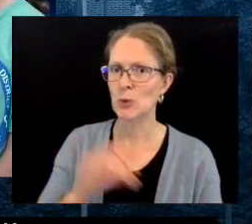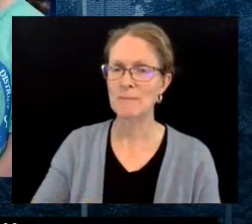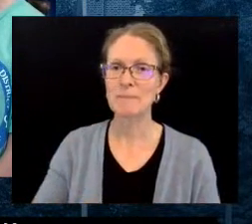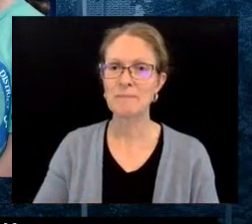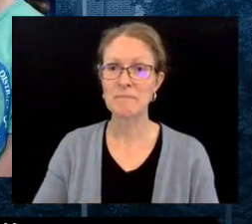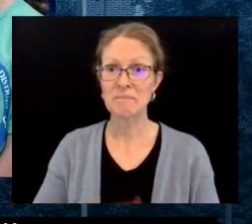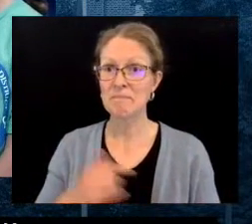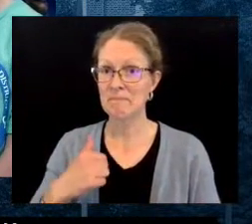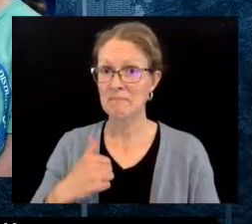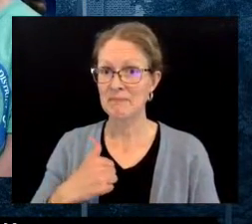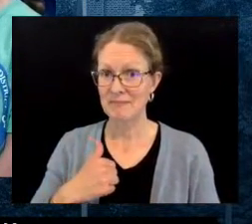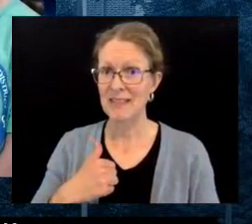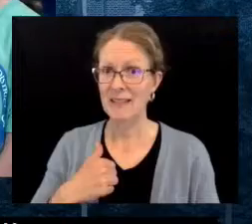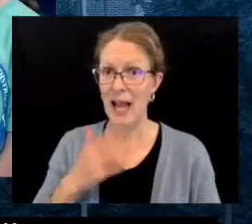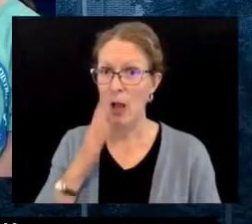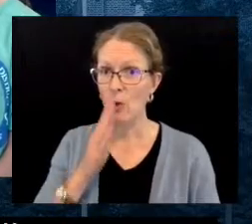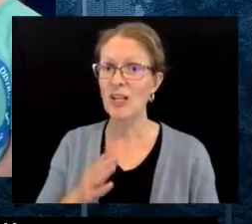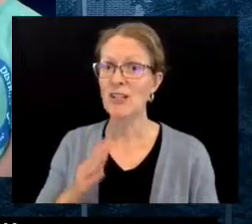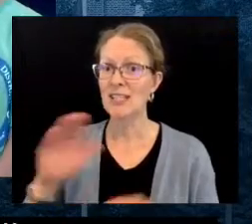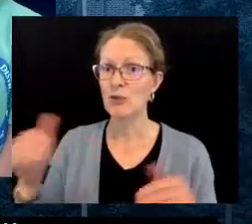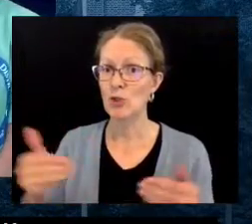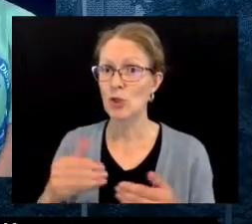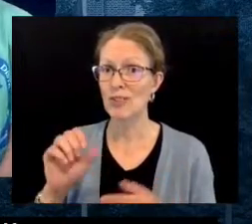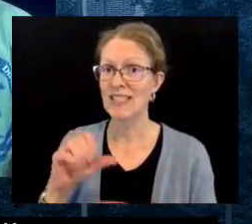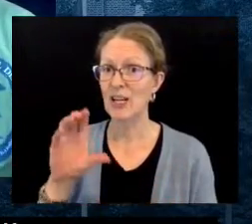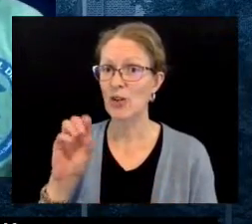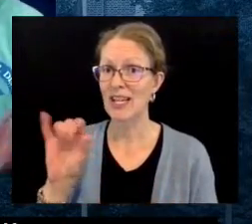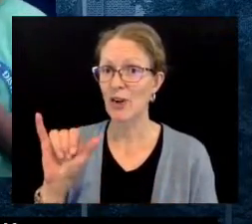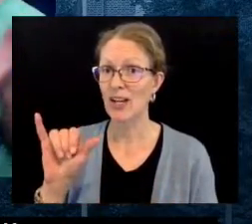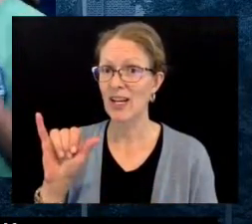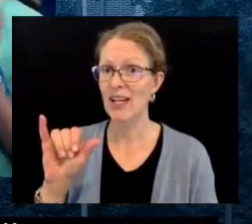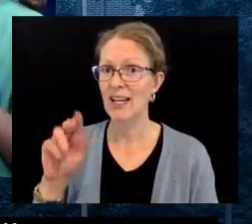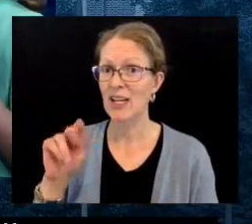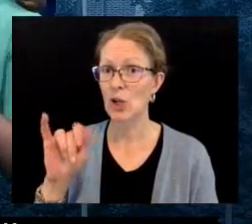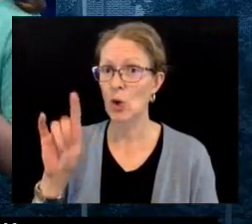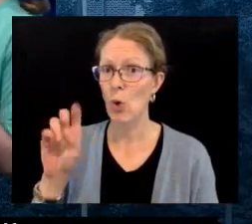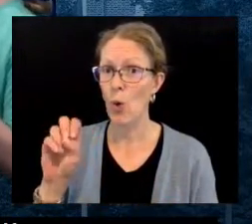to introduce Secretary Nicole Majeski.